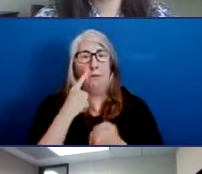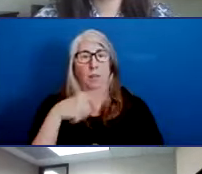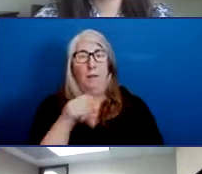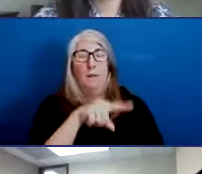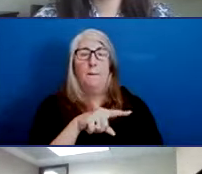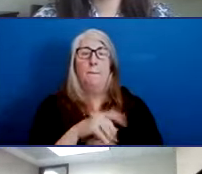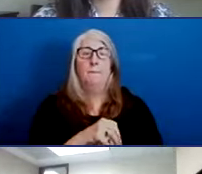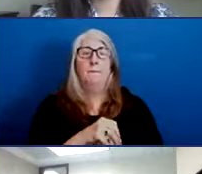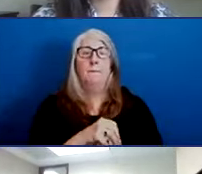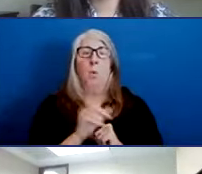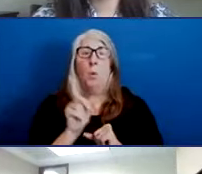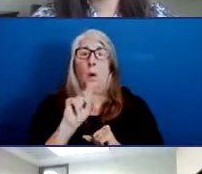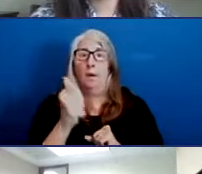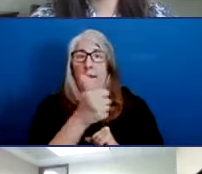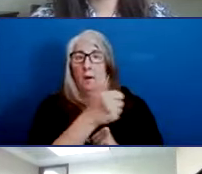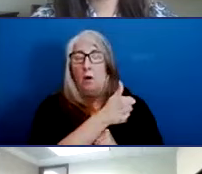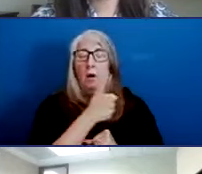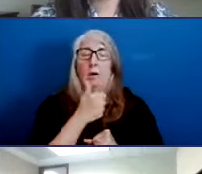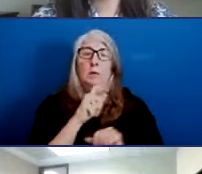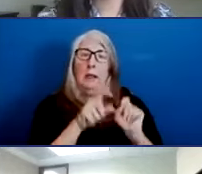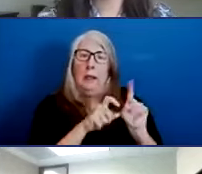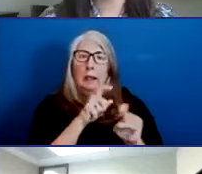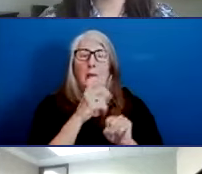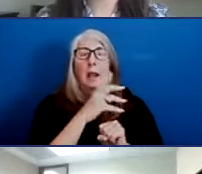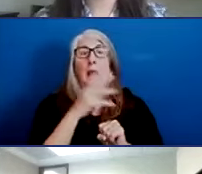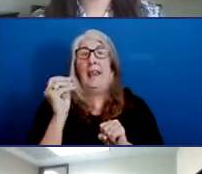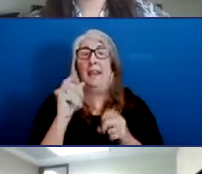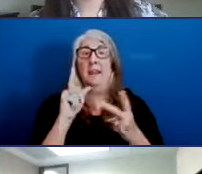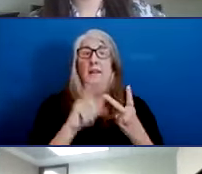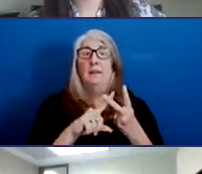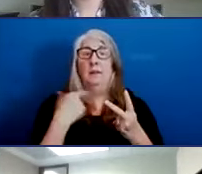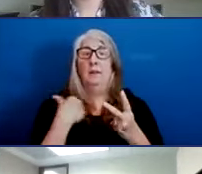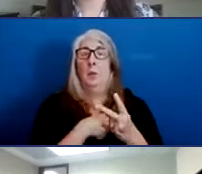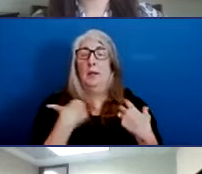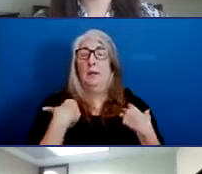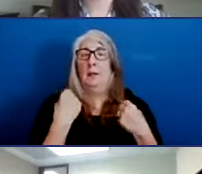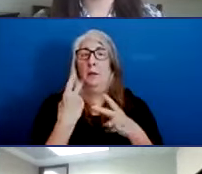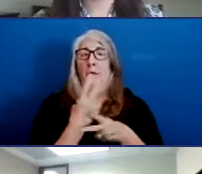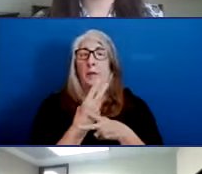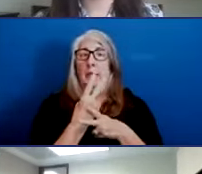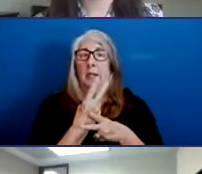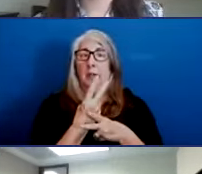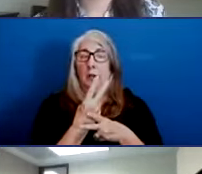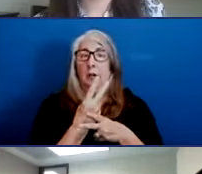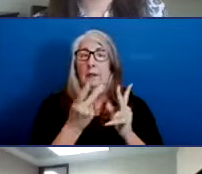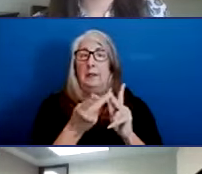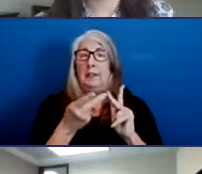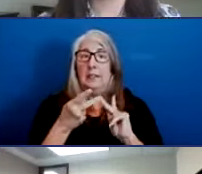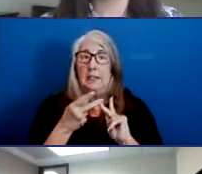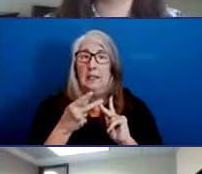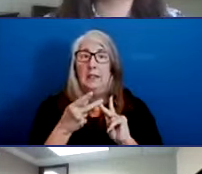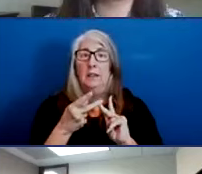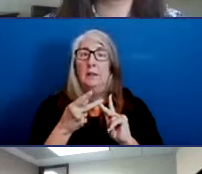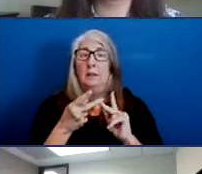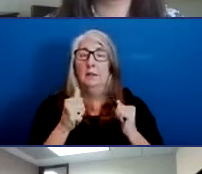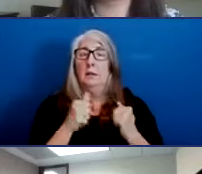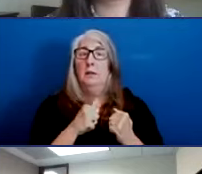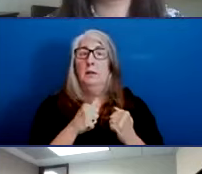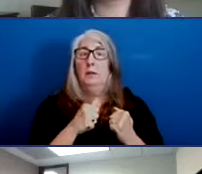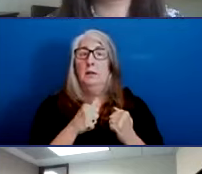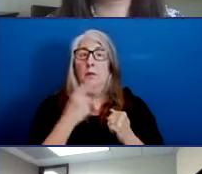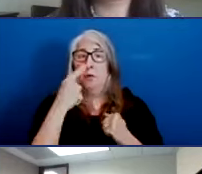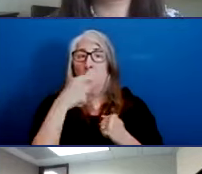those questions, but asking, did we as healthcare entities across this group, did we reach